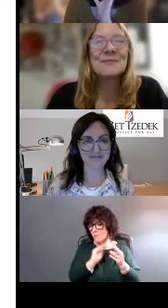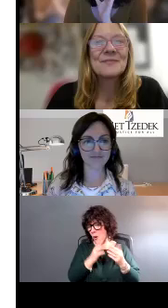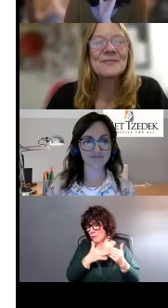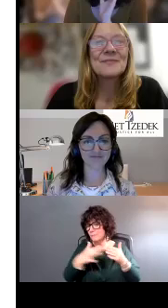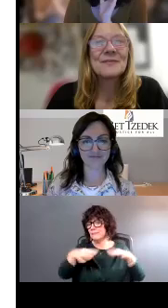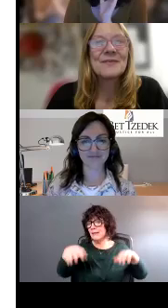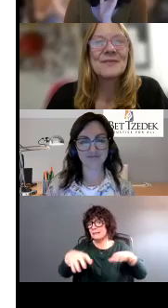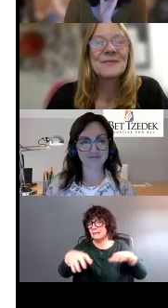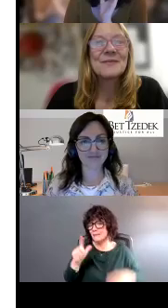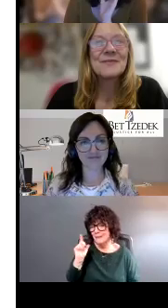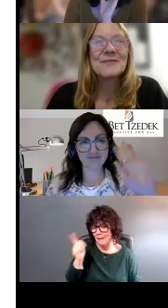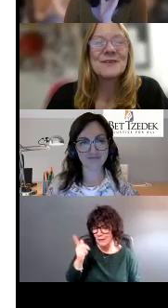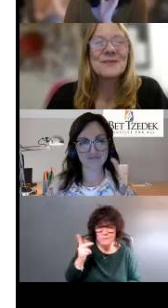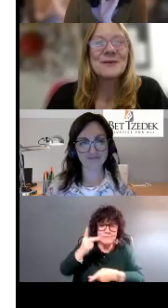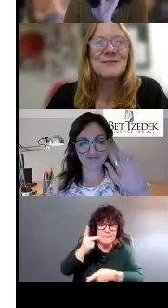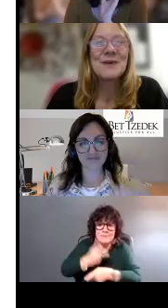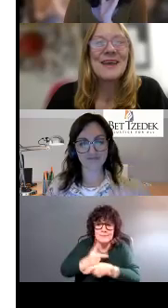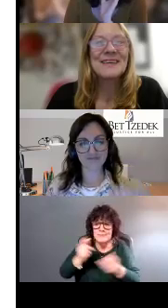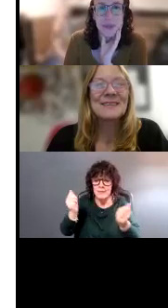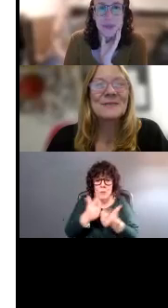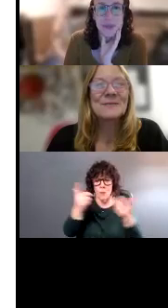Thank you, Steph. Have a great night, everyone. You too. Bye.